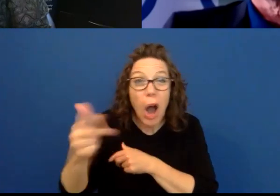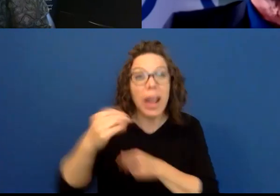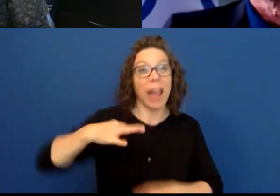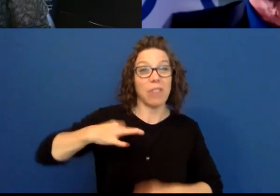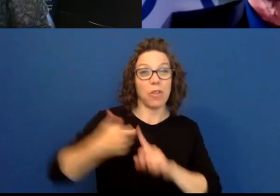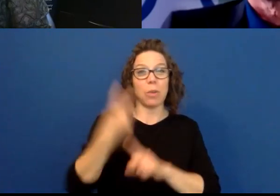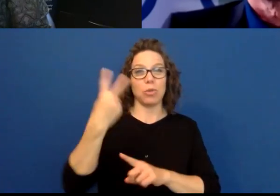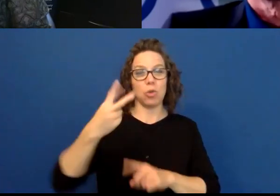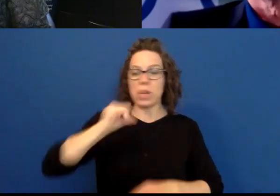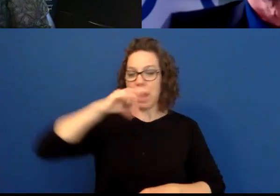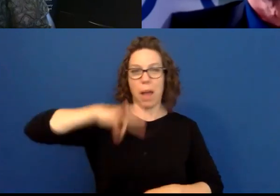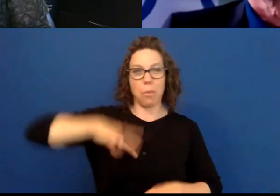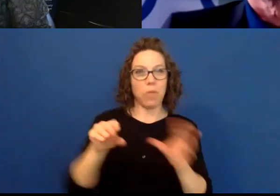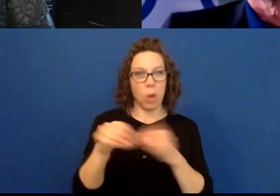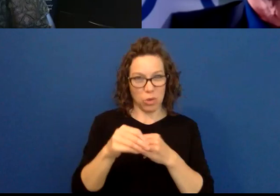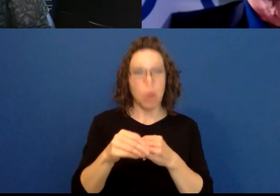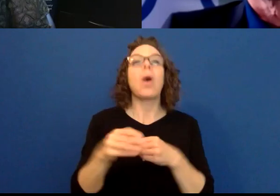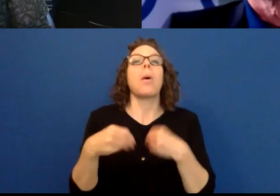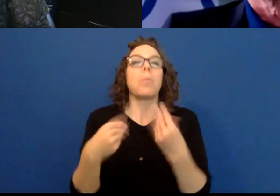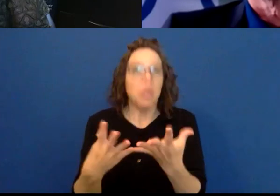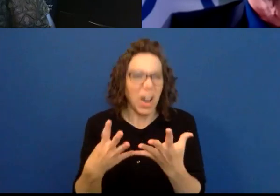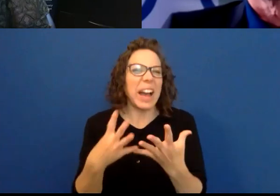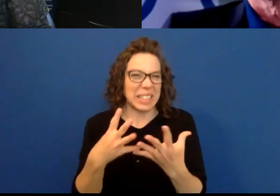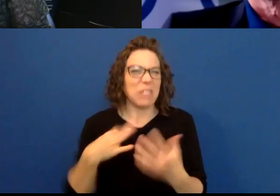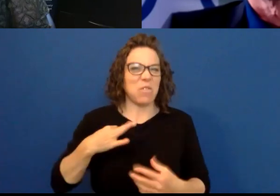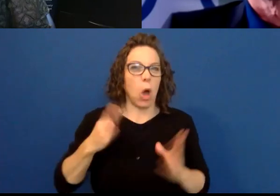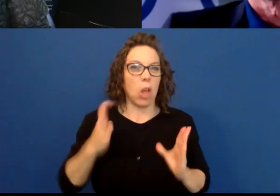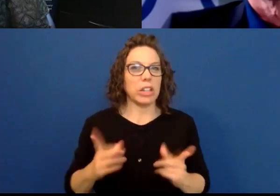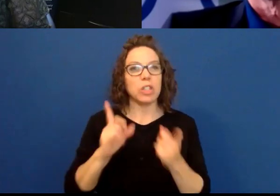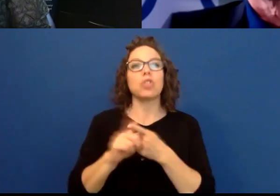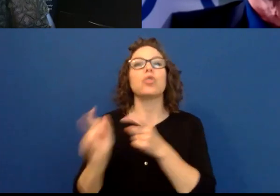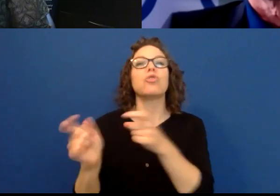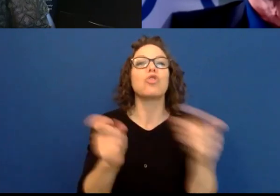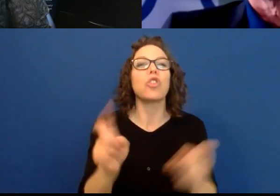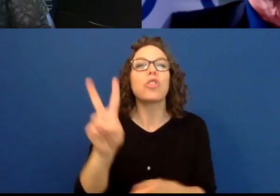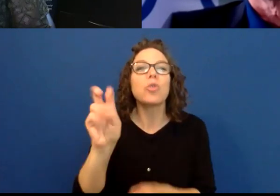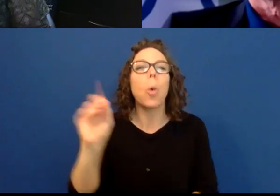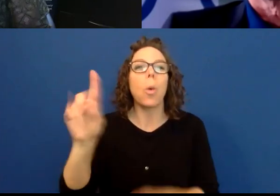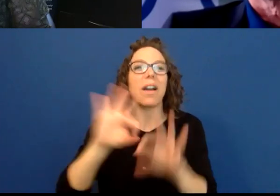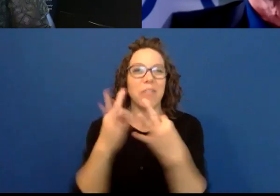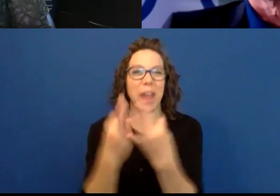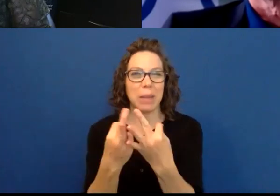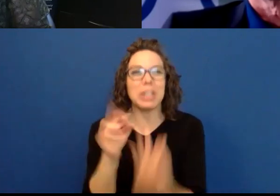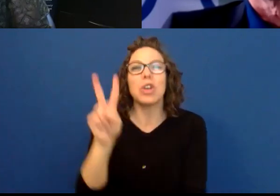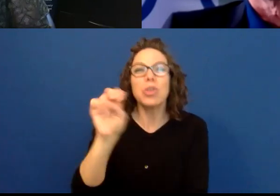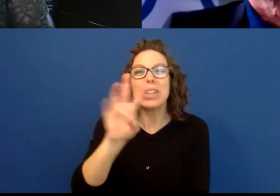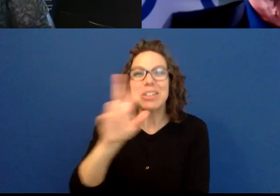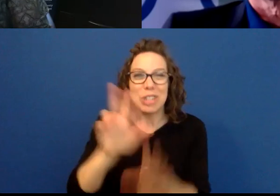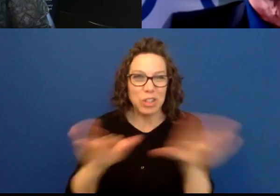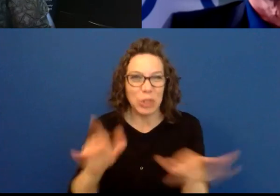nonprofits provided the labor and the love to serve 201 families and 263